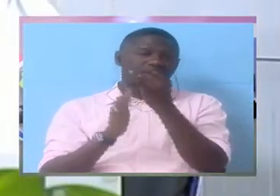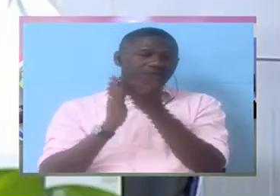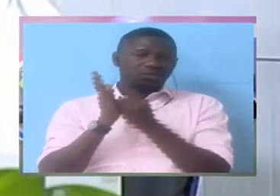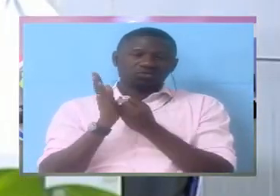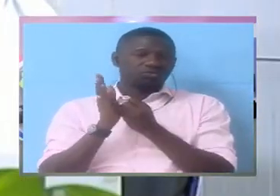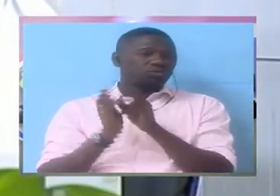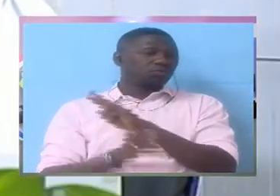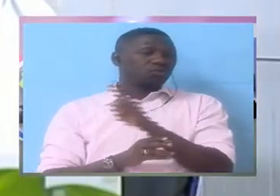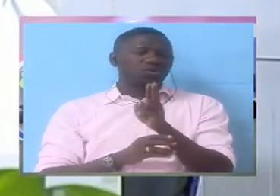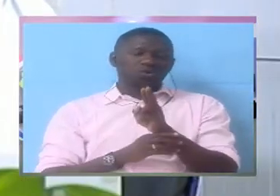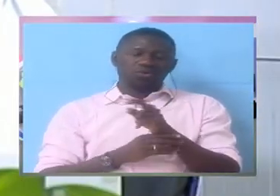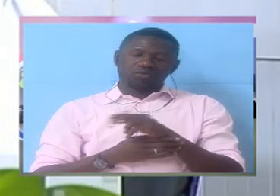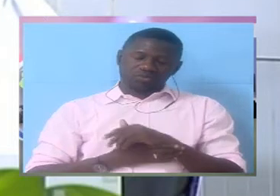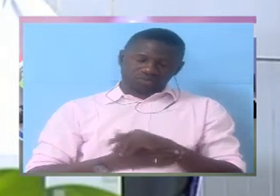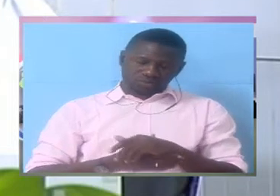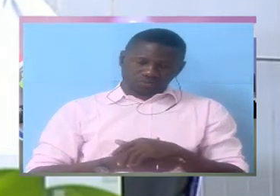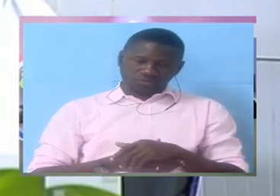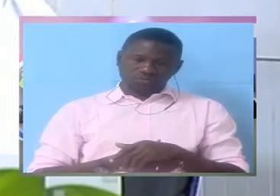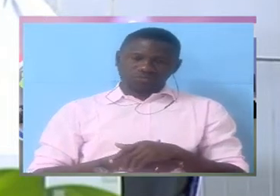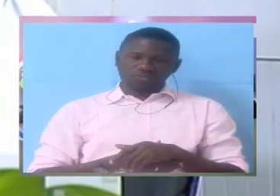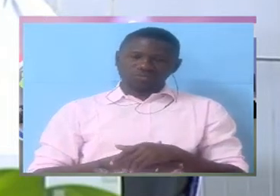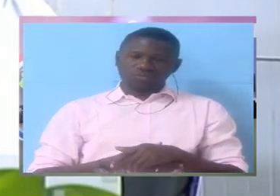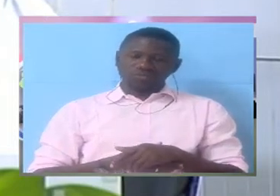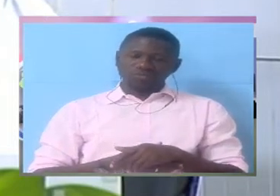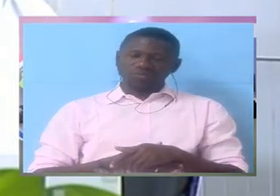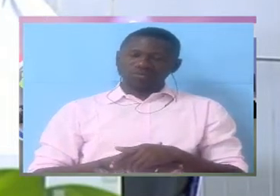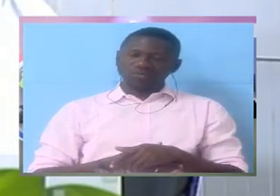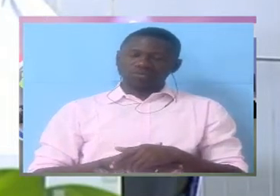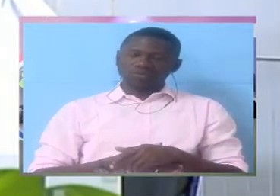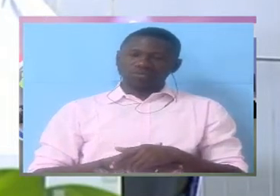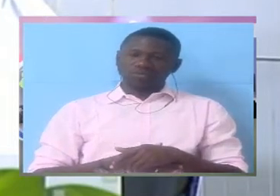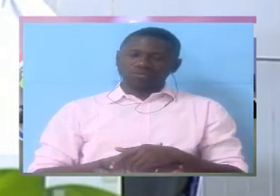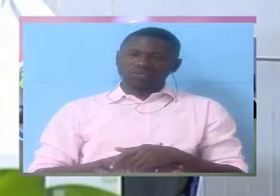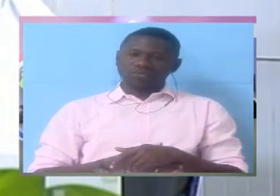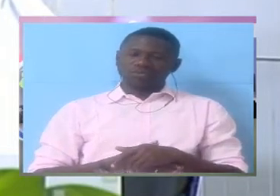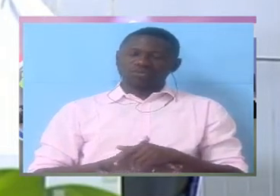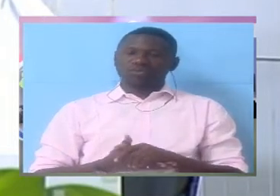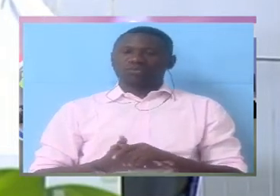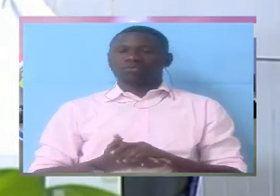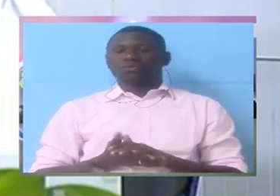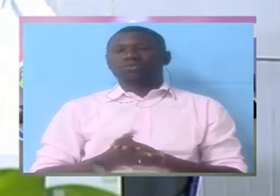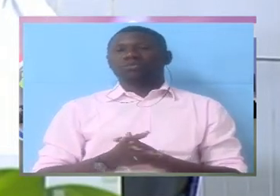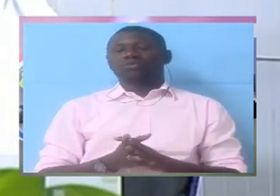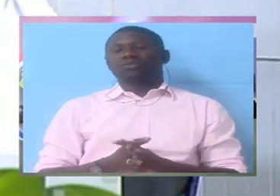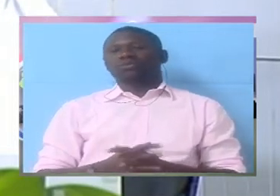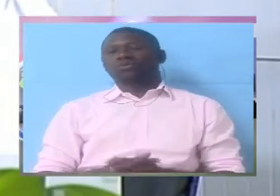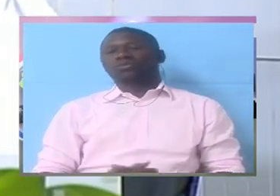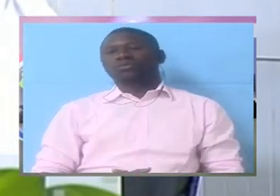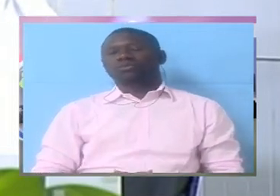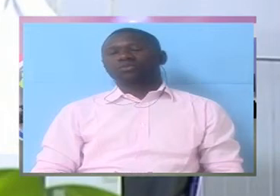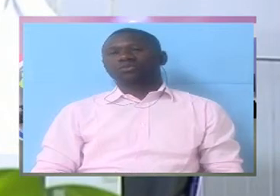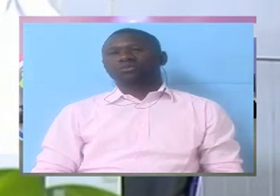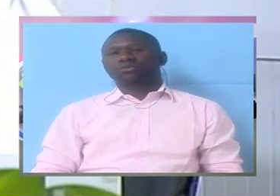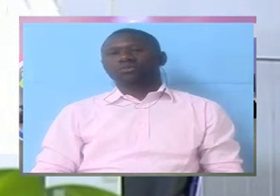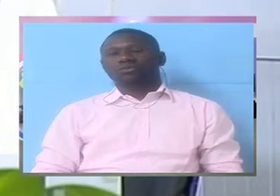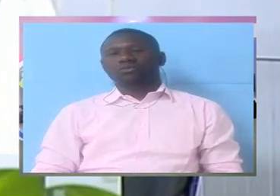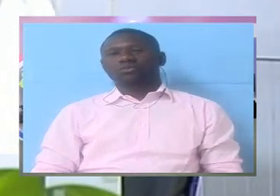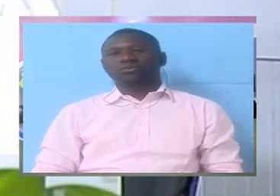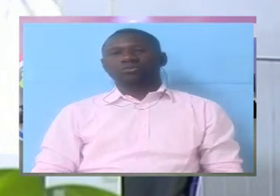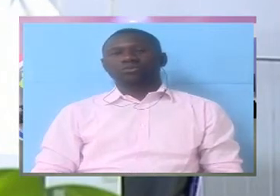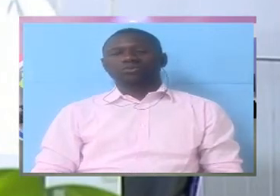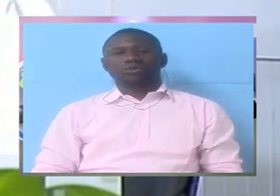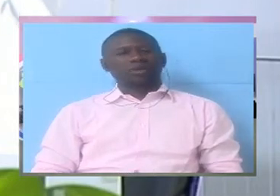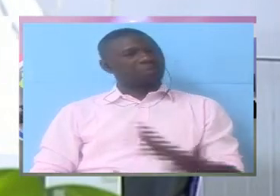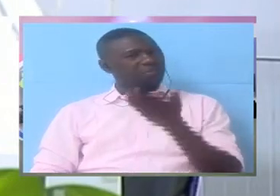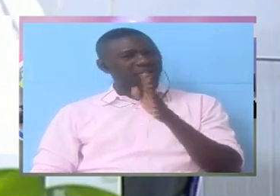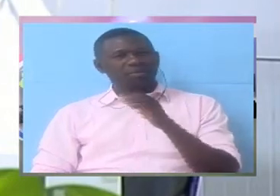barinsa keno fo wat lo meyal lonko banko tanko na tankungo ala tankung ala tanko nyi ngana feyawla. And perhaps